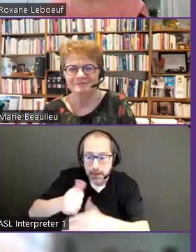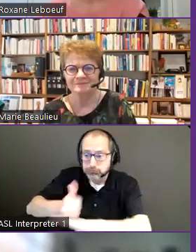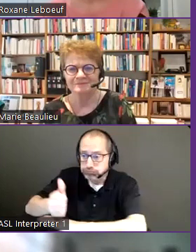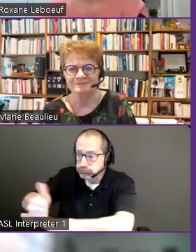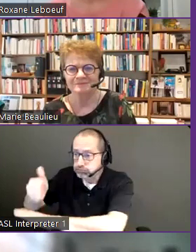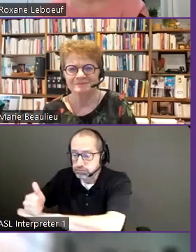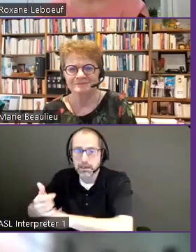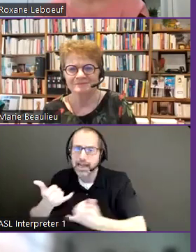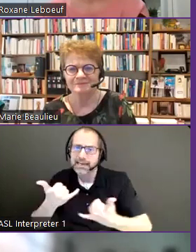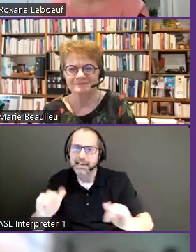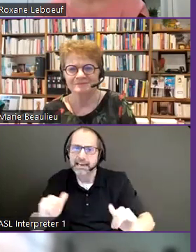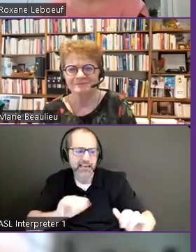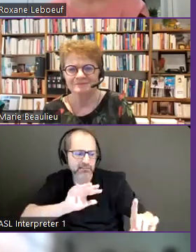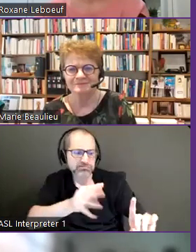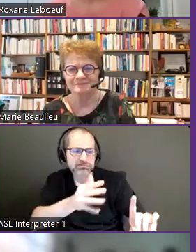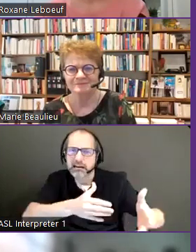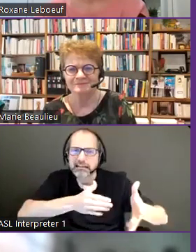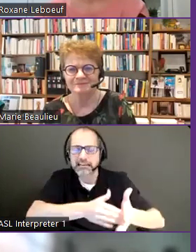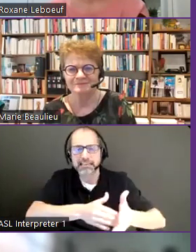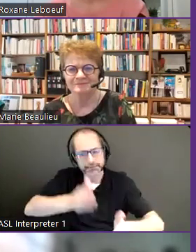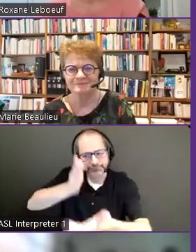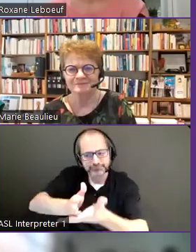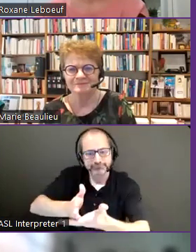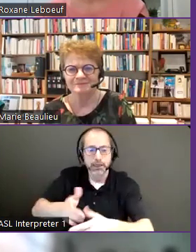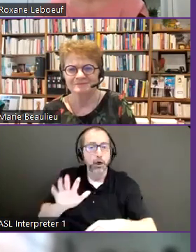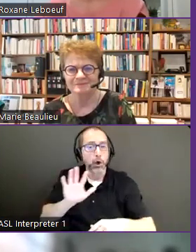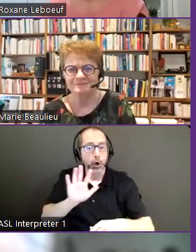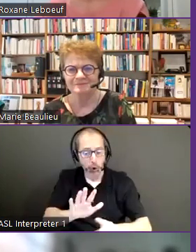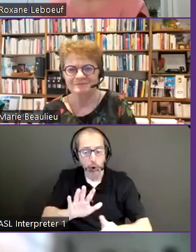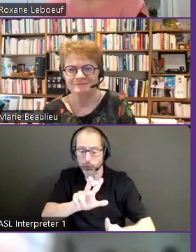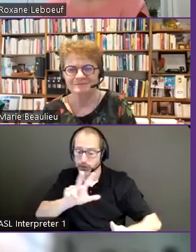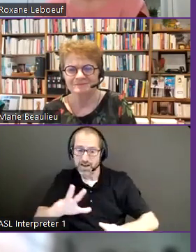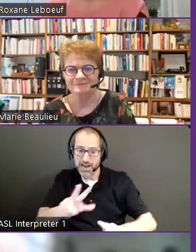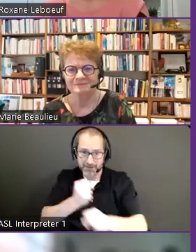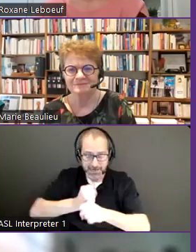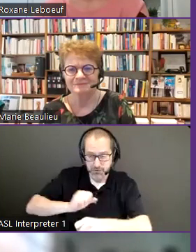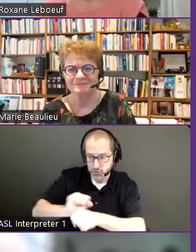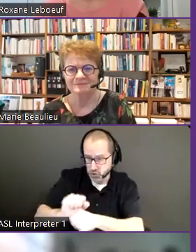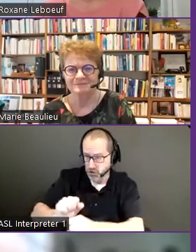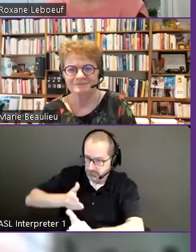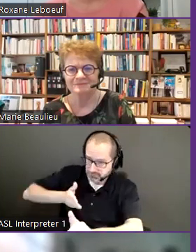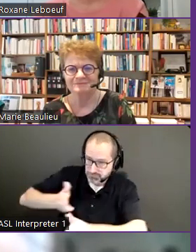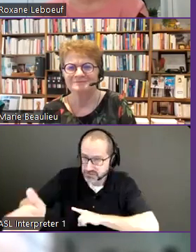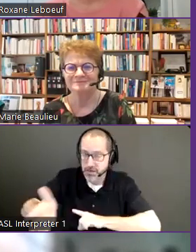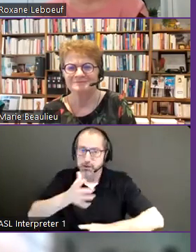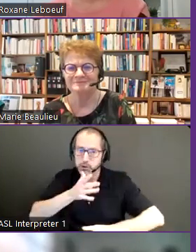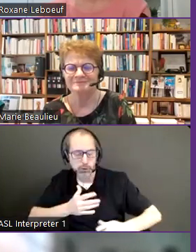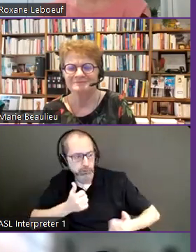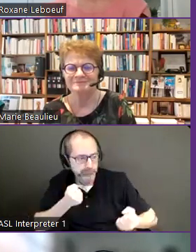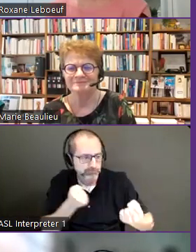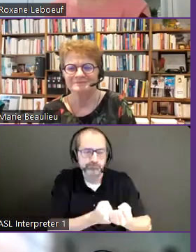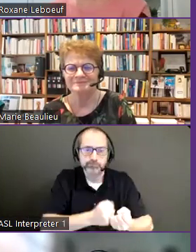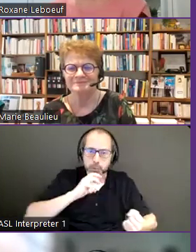of her 35-year career has been countering mistreatment of older adults. So I'm so pleased to have both of